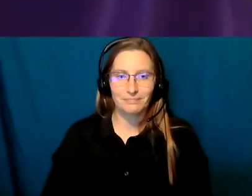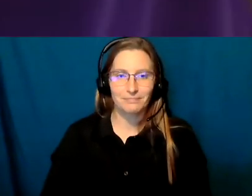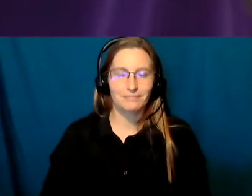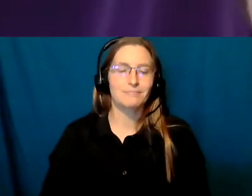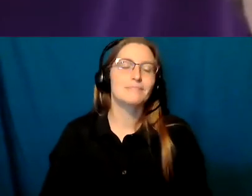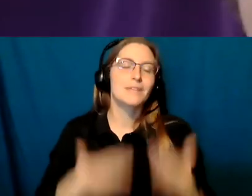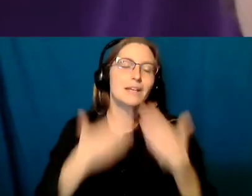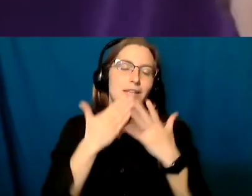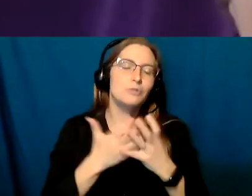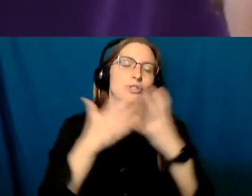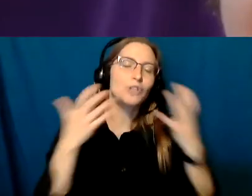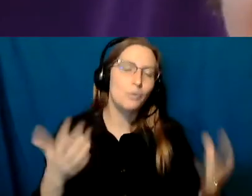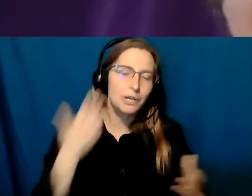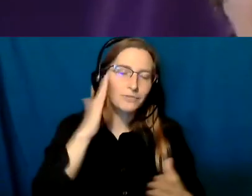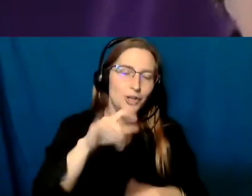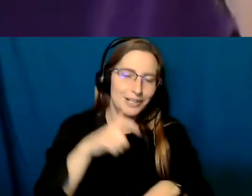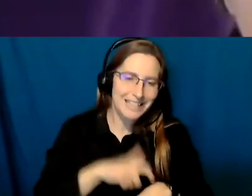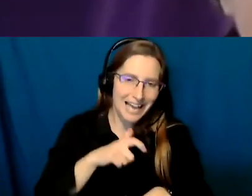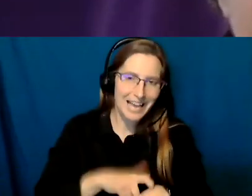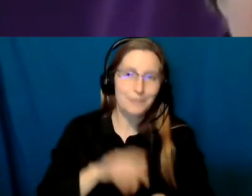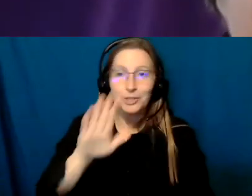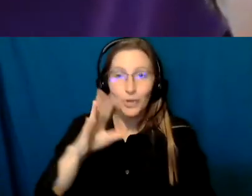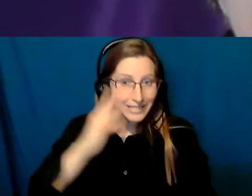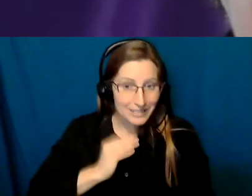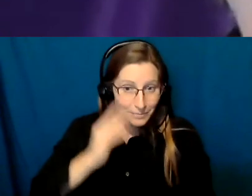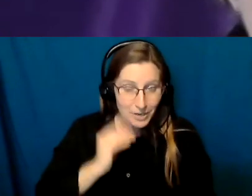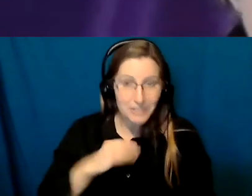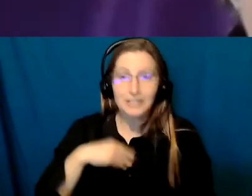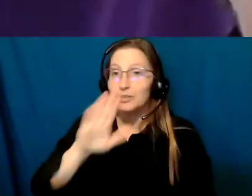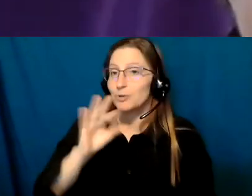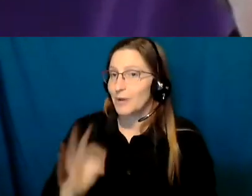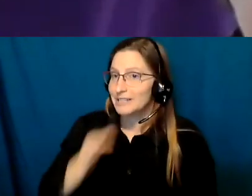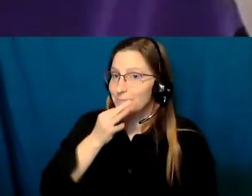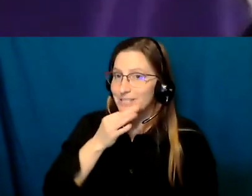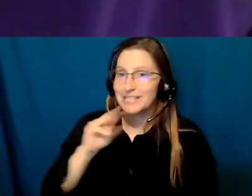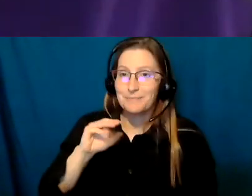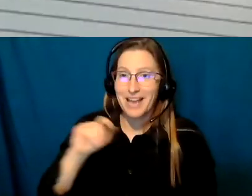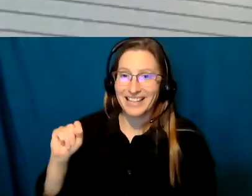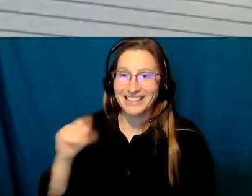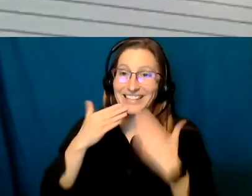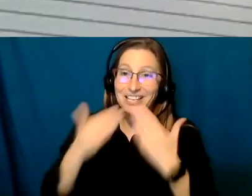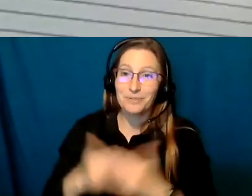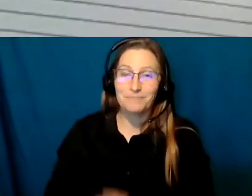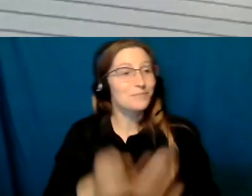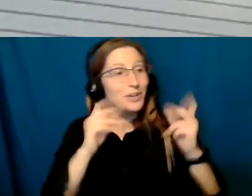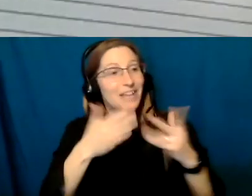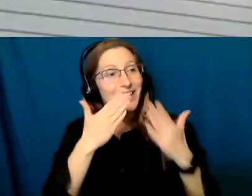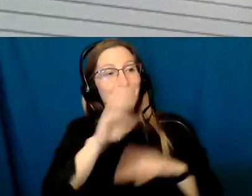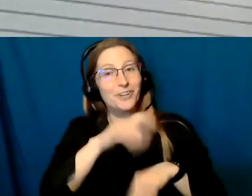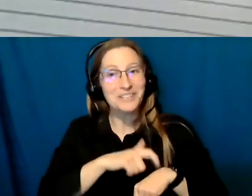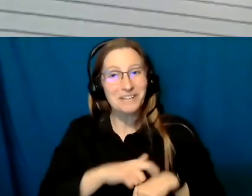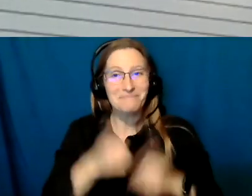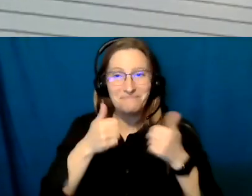Well, thank you so much for your time and your experience and your expertise, Matt. Okay, thank you for your time.